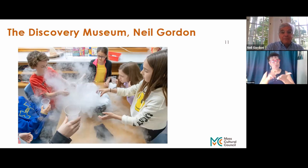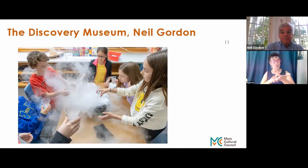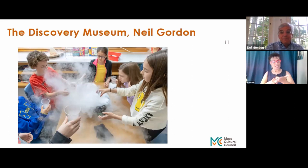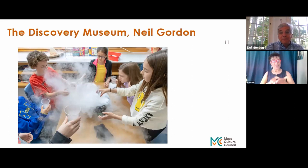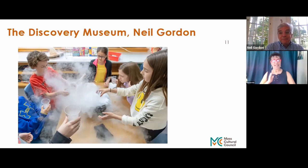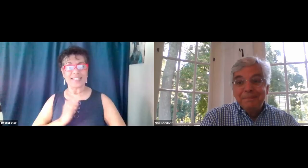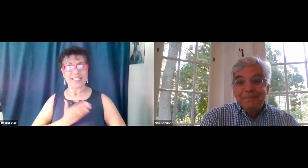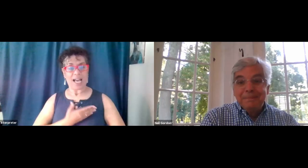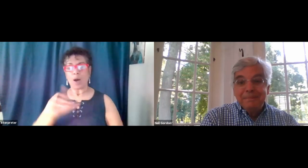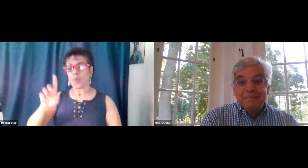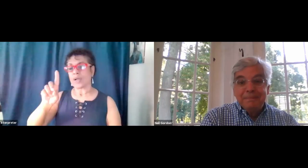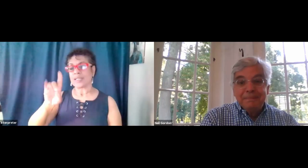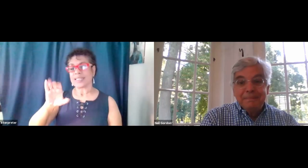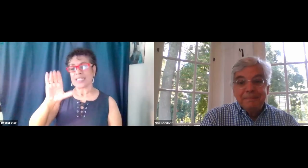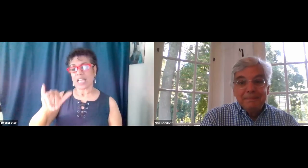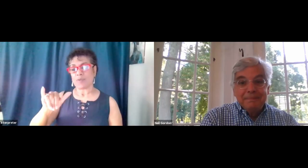Museum.